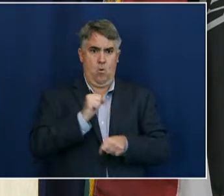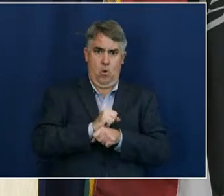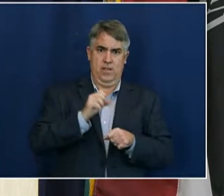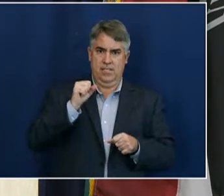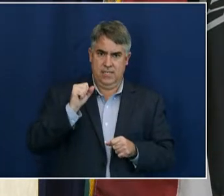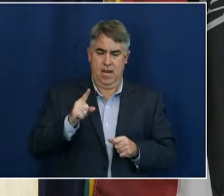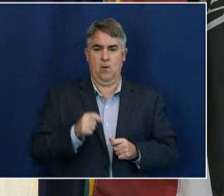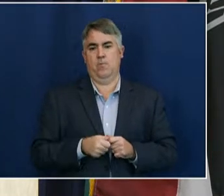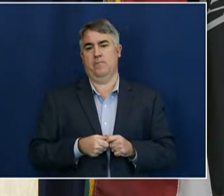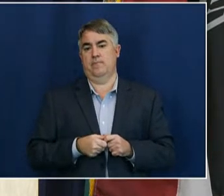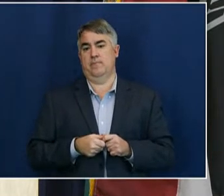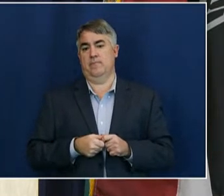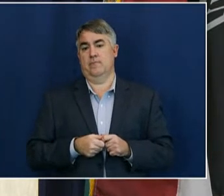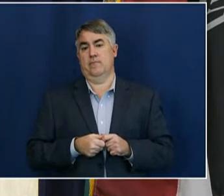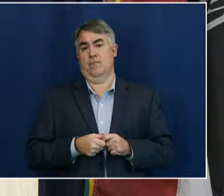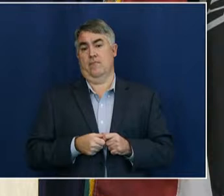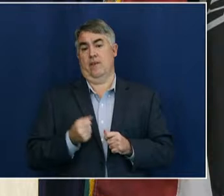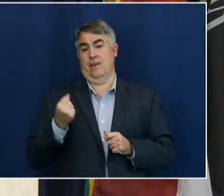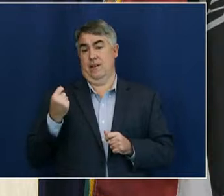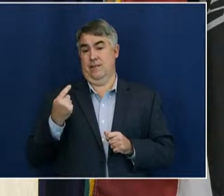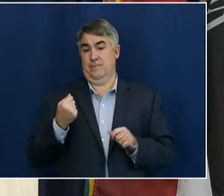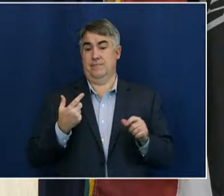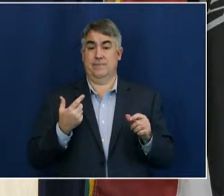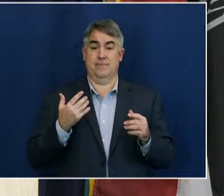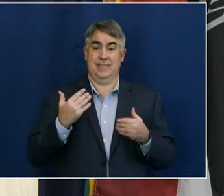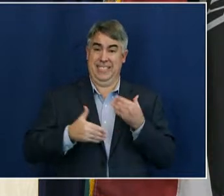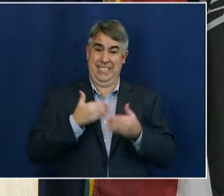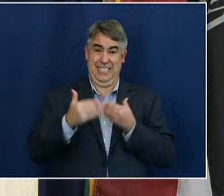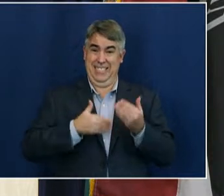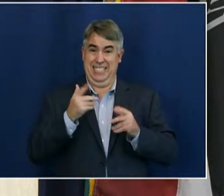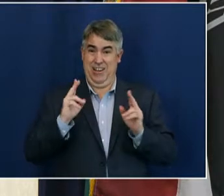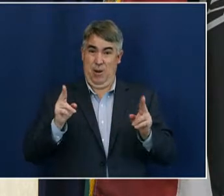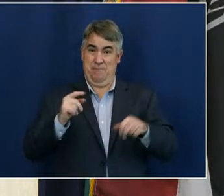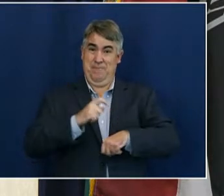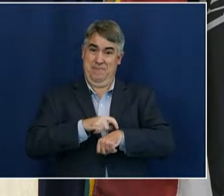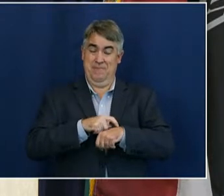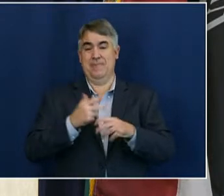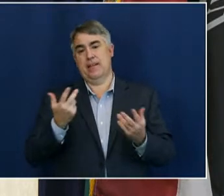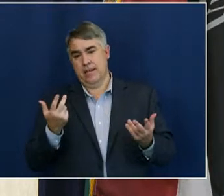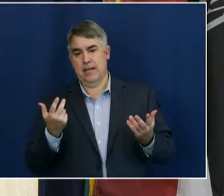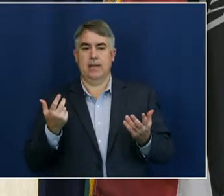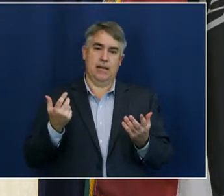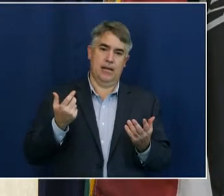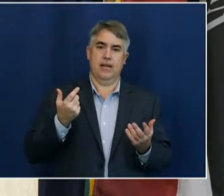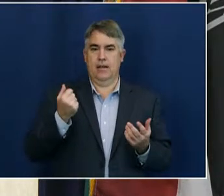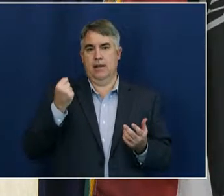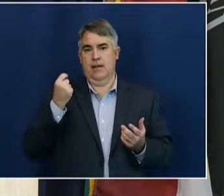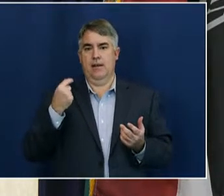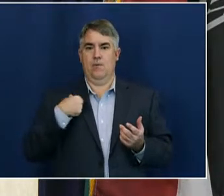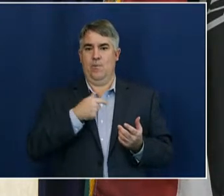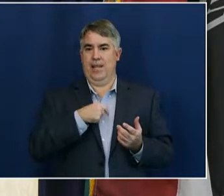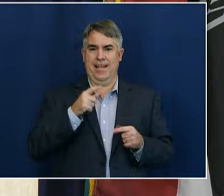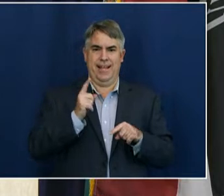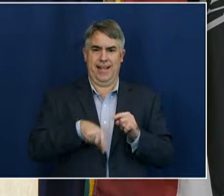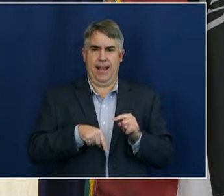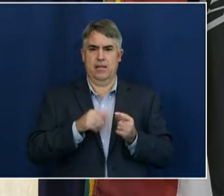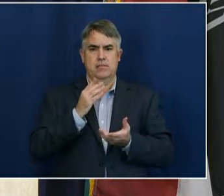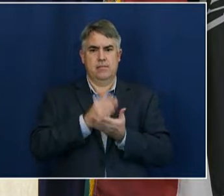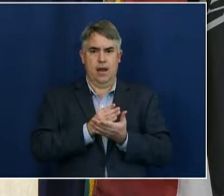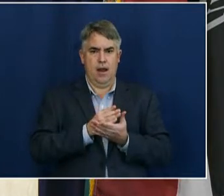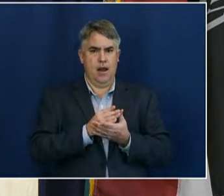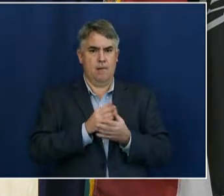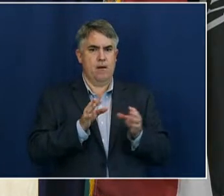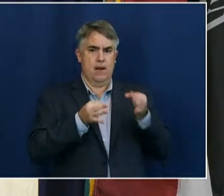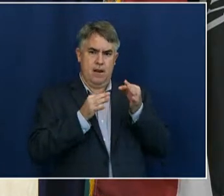moving at a speed to try and administer so many vaccines that don't make it possible to stop the entire process to verify